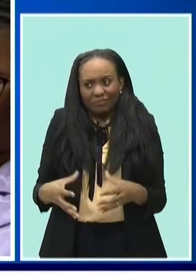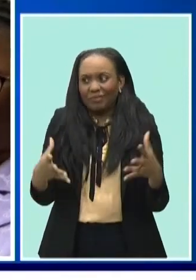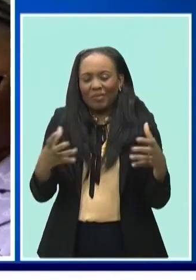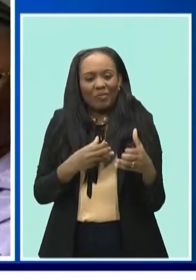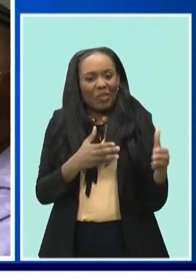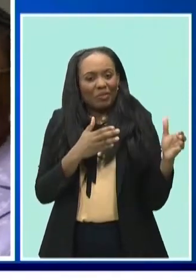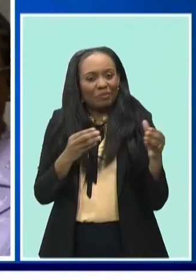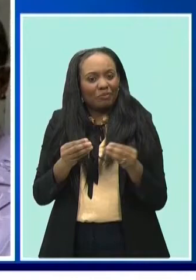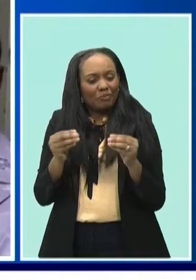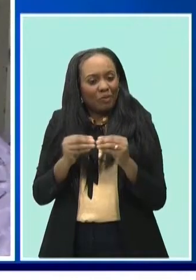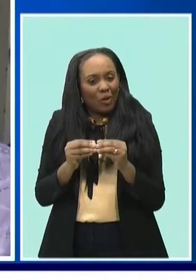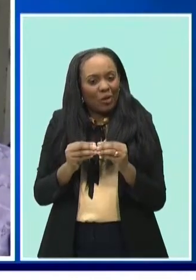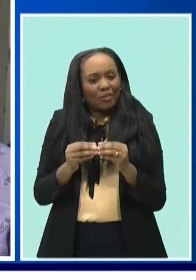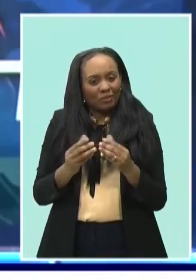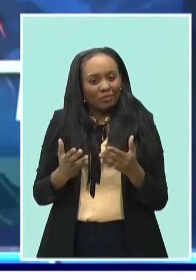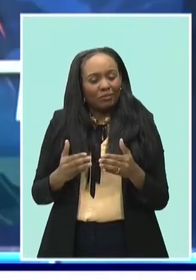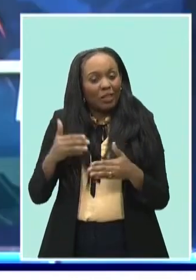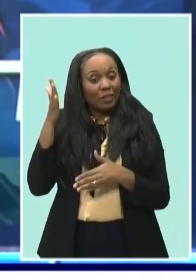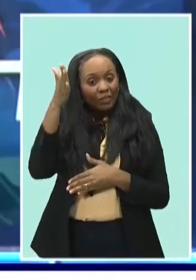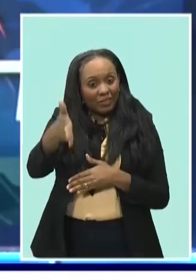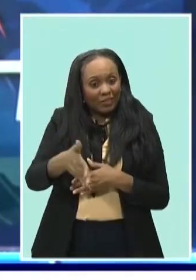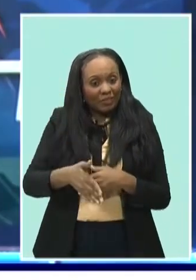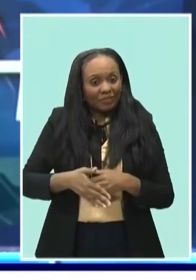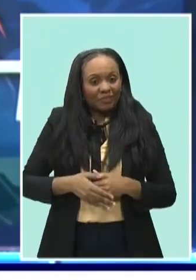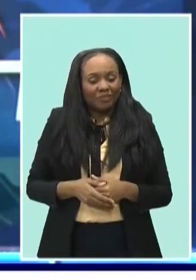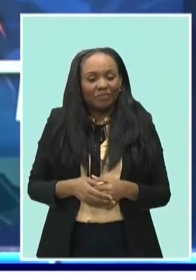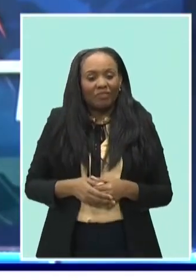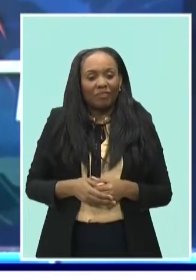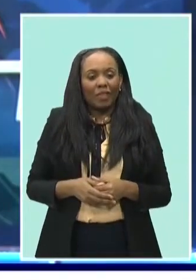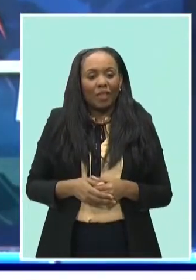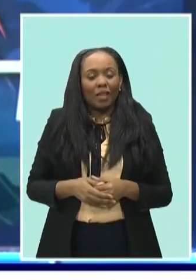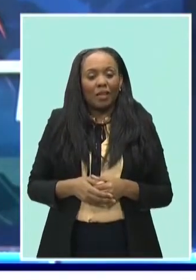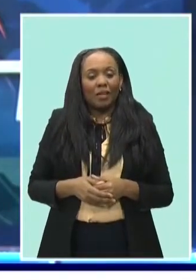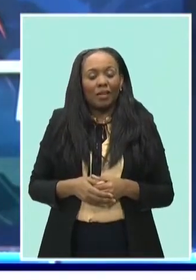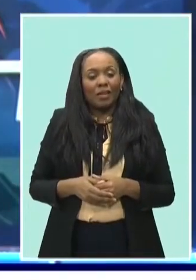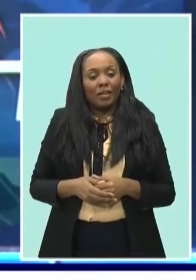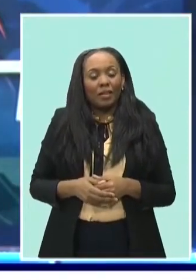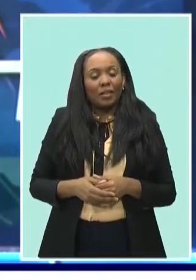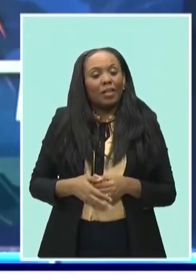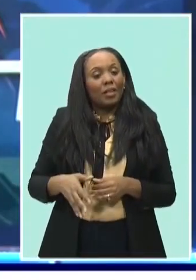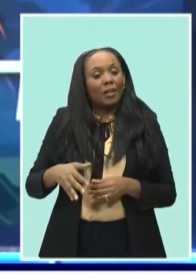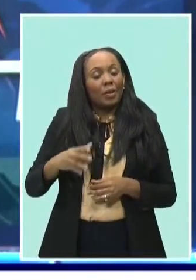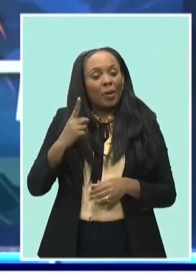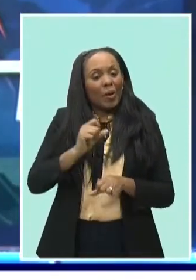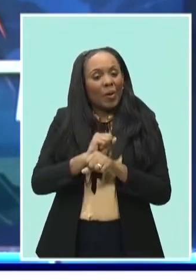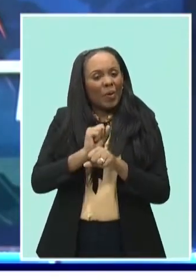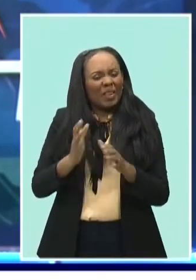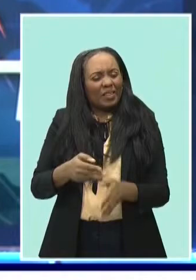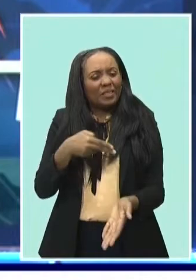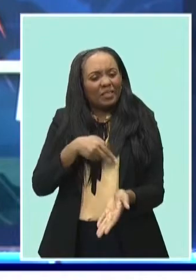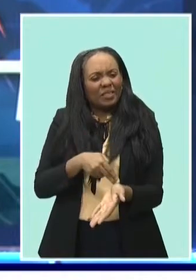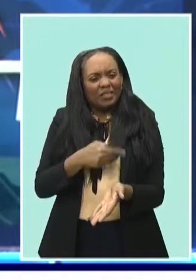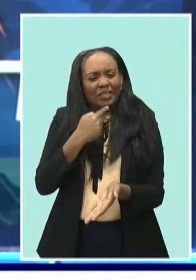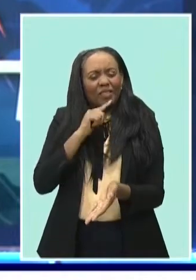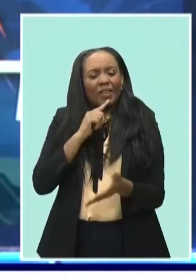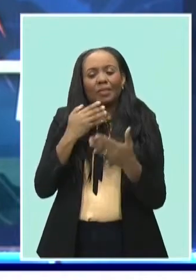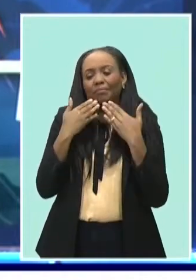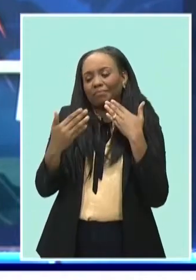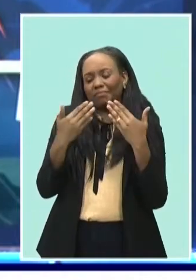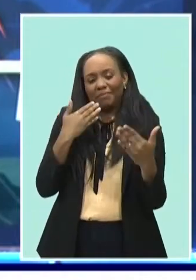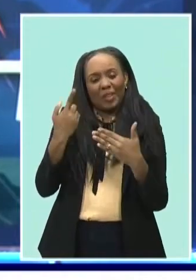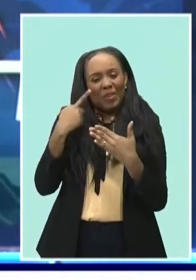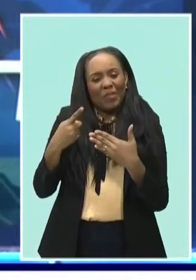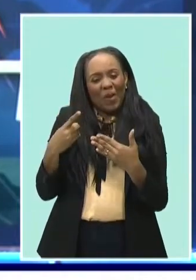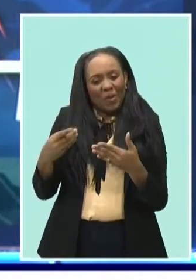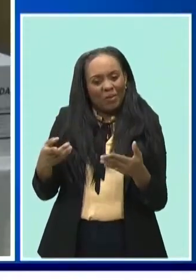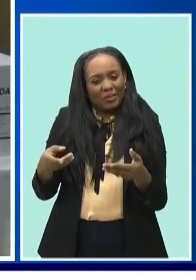the meantime. Acting senior sister at the geriatric hospital, Margaret Boyne Clark, says they are thankful for the